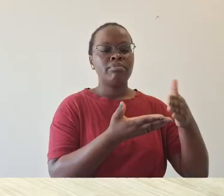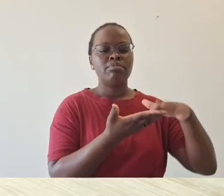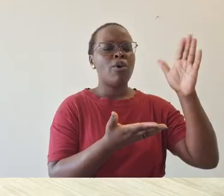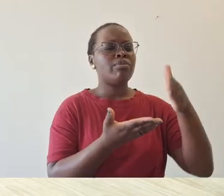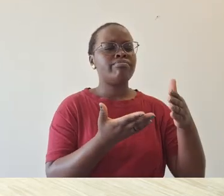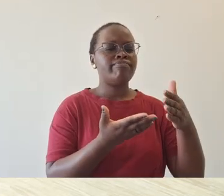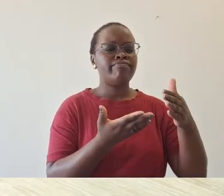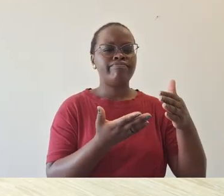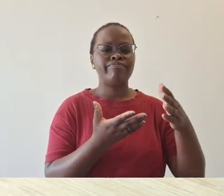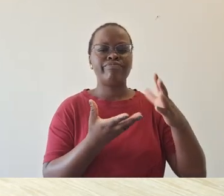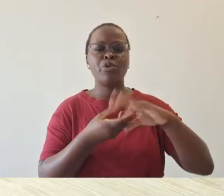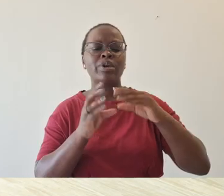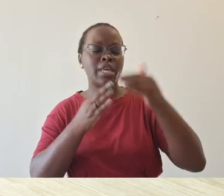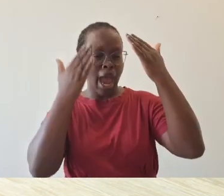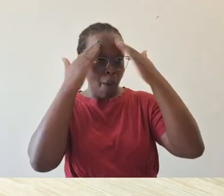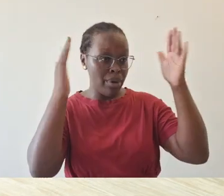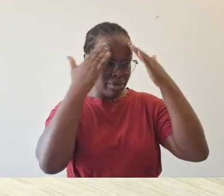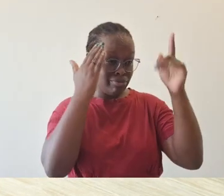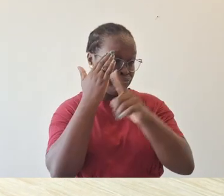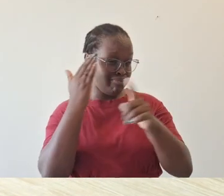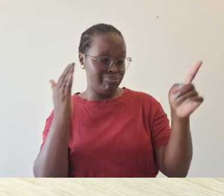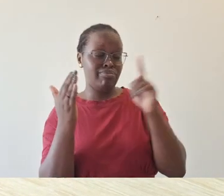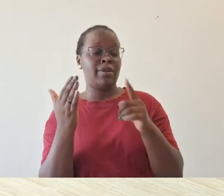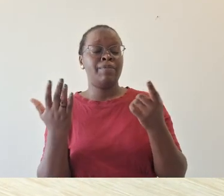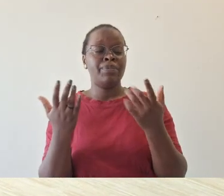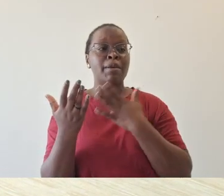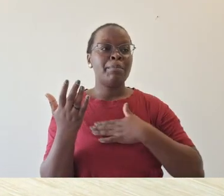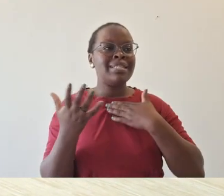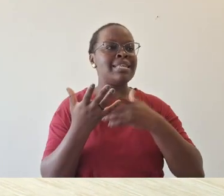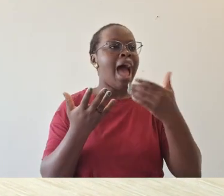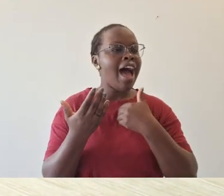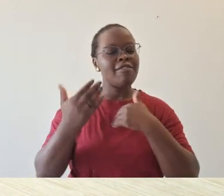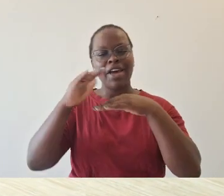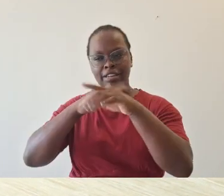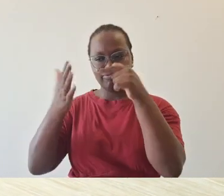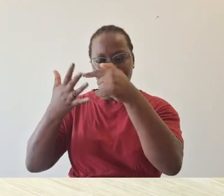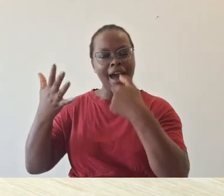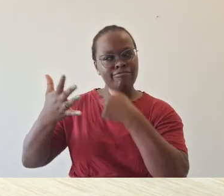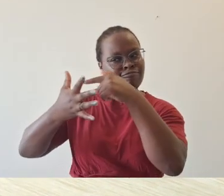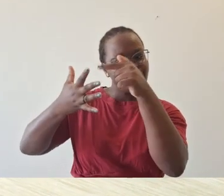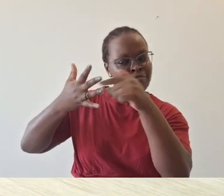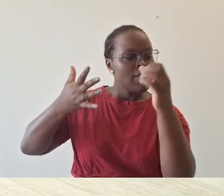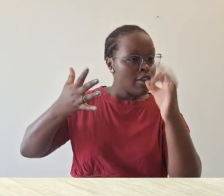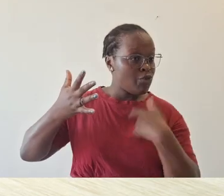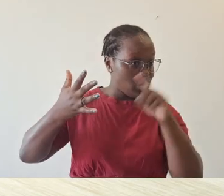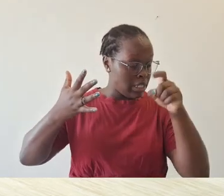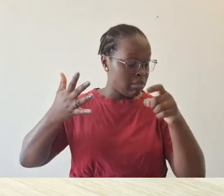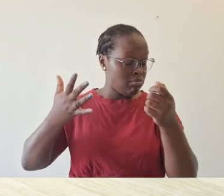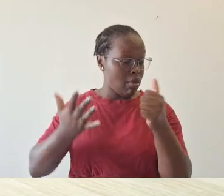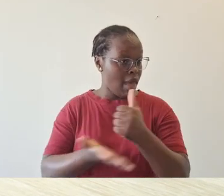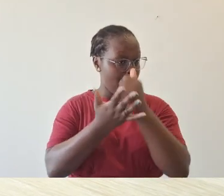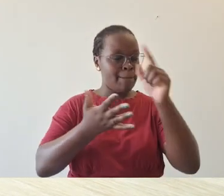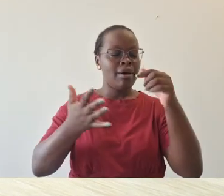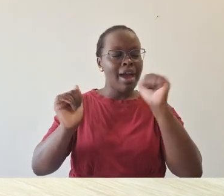involved, and not necessarily just reminding them that your parents, your caregivers, we expect you to do something. The how to, I think, is the big gap we really need to come